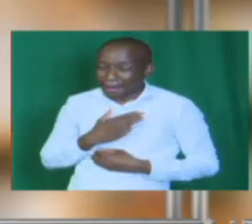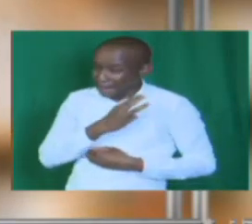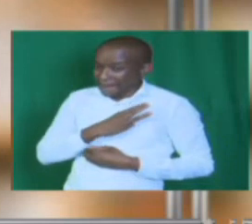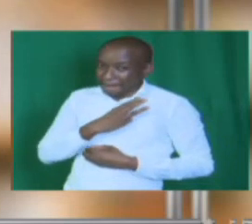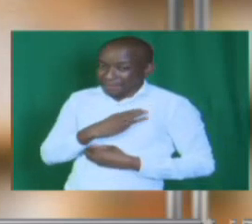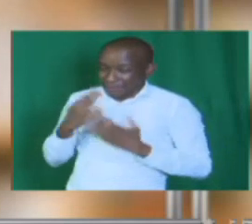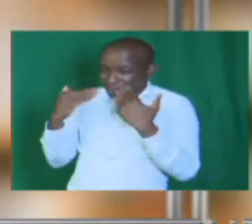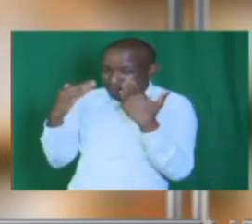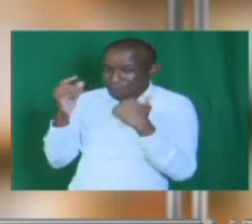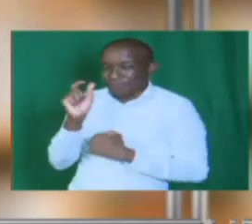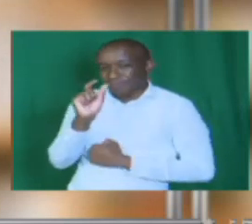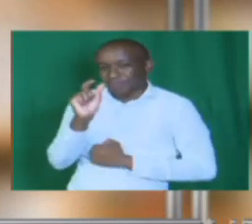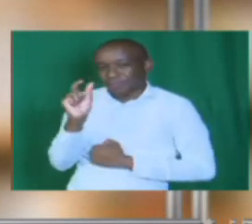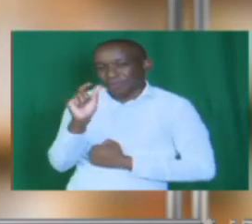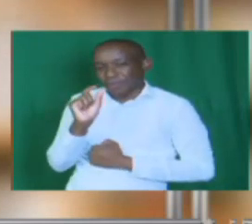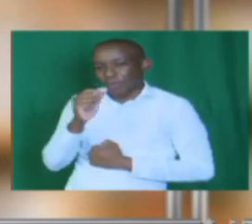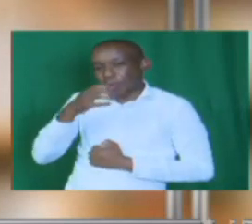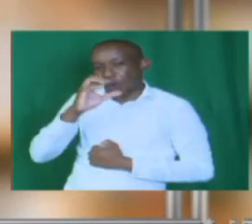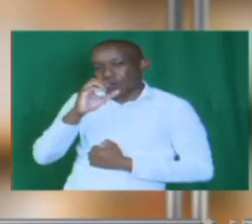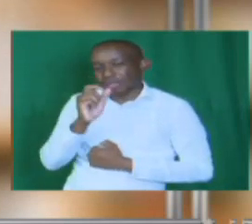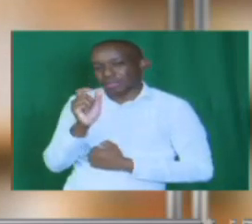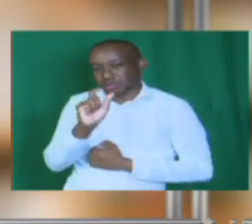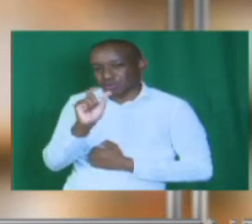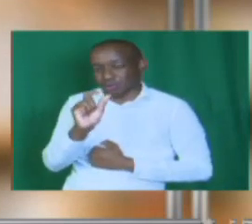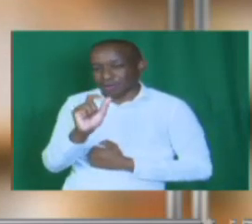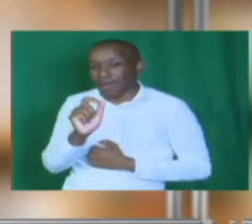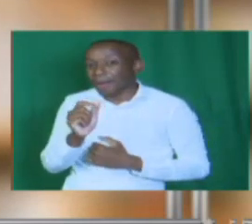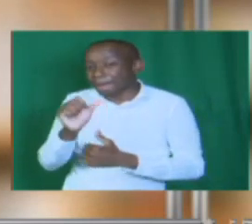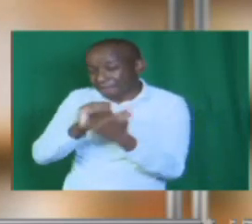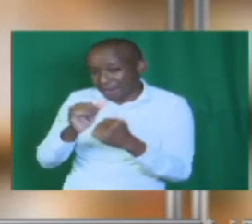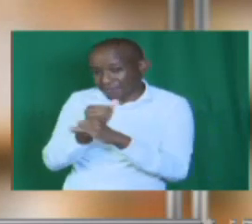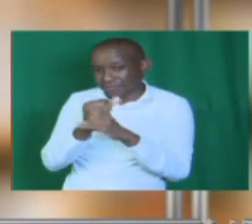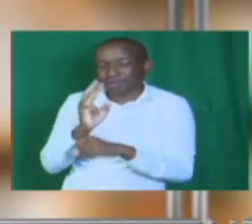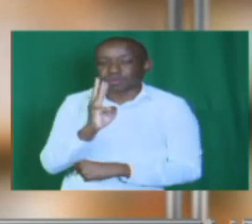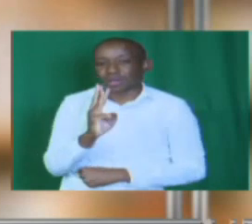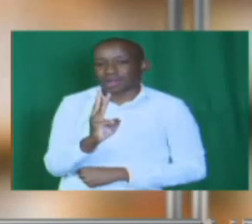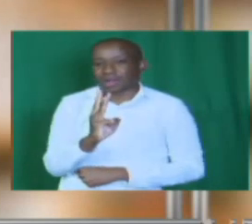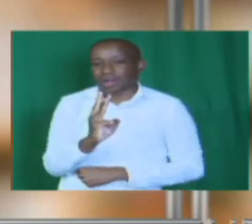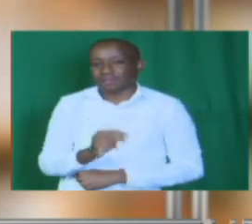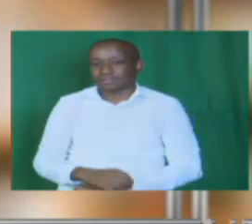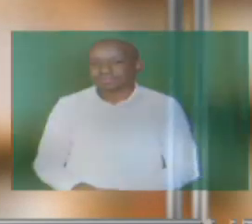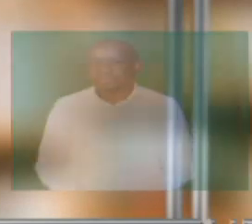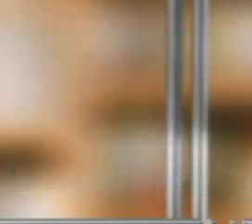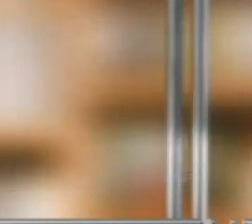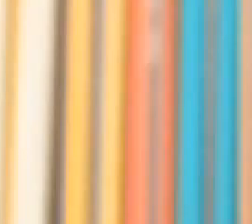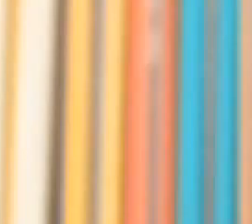a bit of a break? I think you do need a bit of water. Viewers will be right back after this.